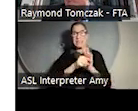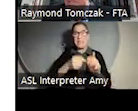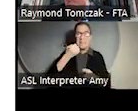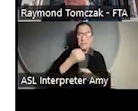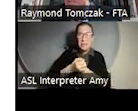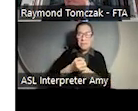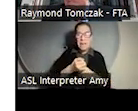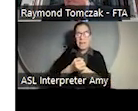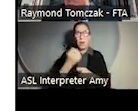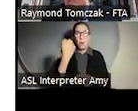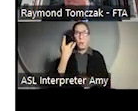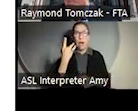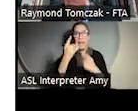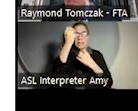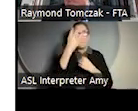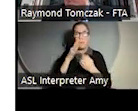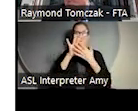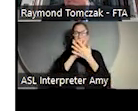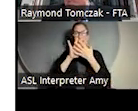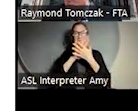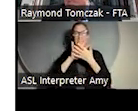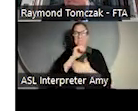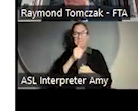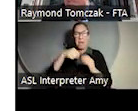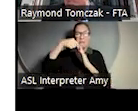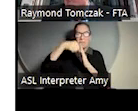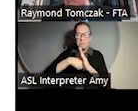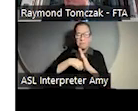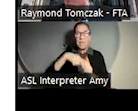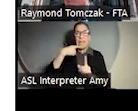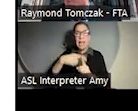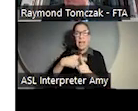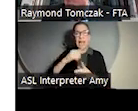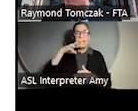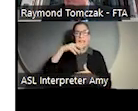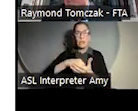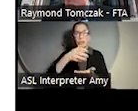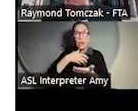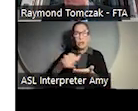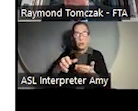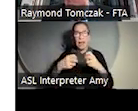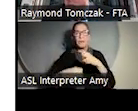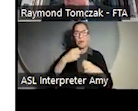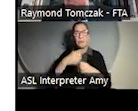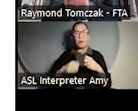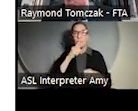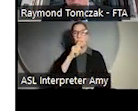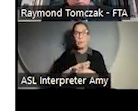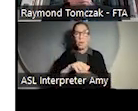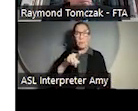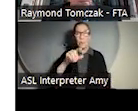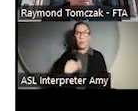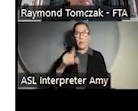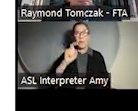more information. The DEIS also includes a draft programmatic agreement that outlines commitments that the Port Authority must make to protect